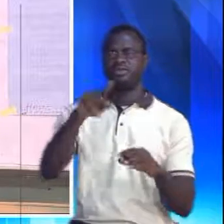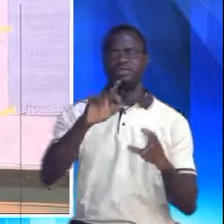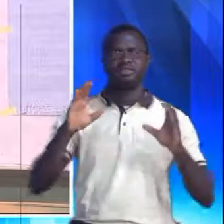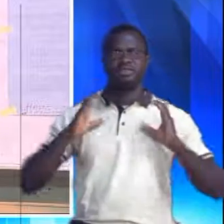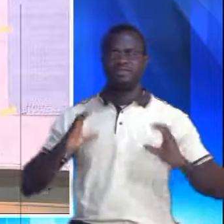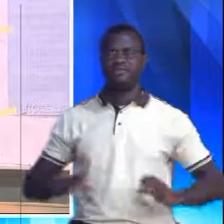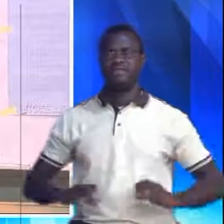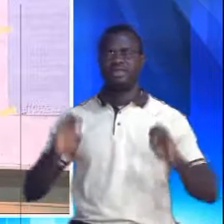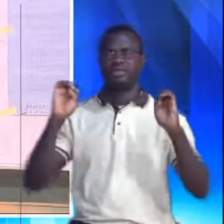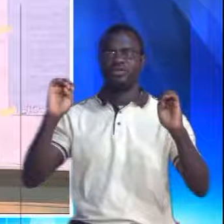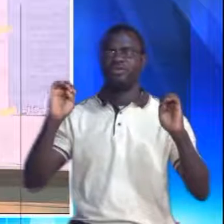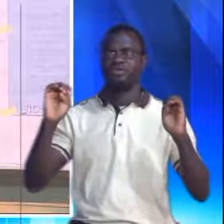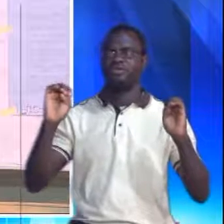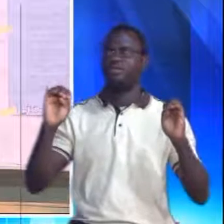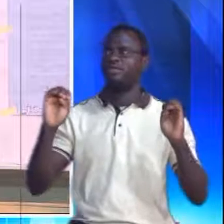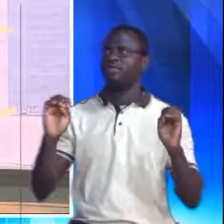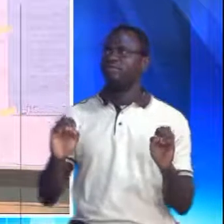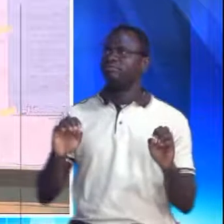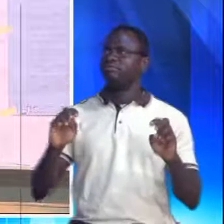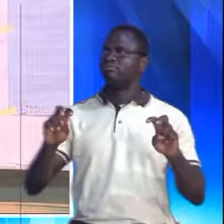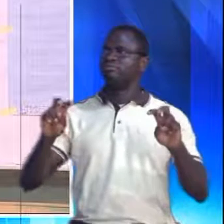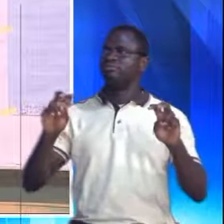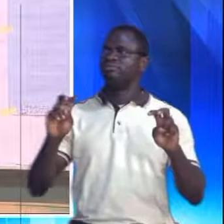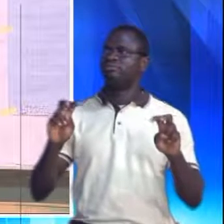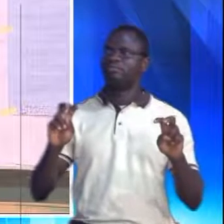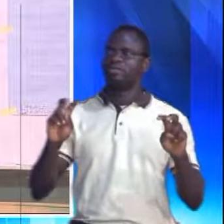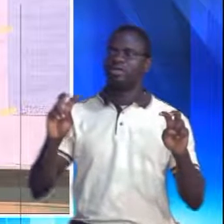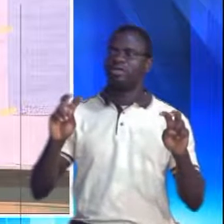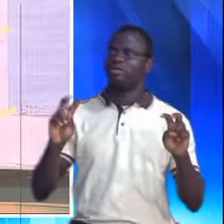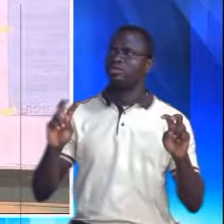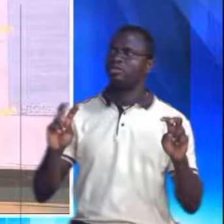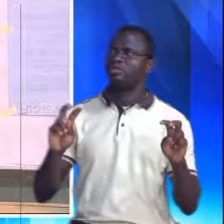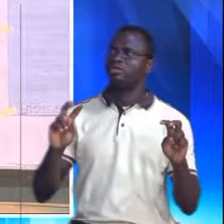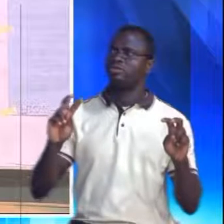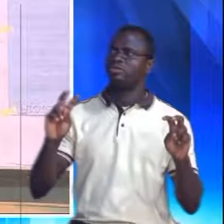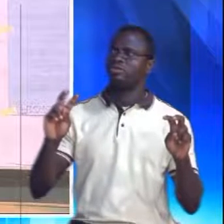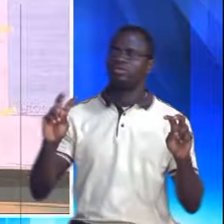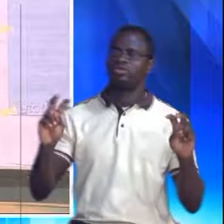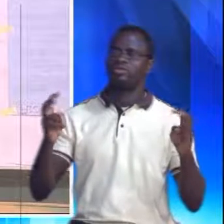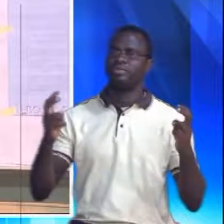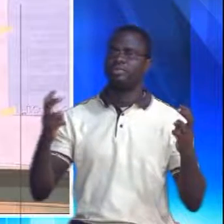that human rights are inalienable, fundamental